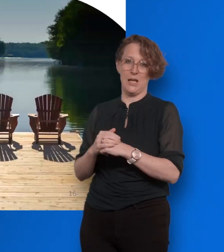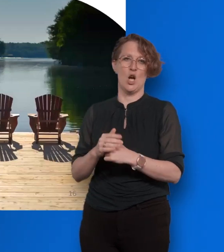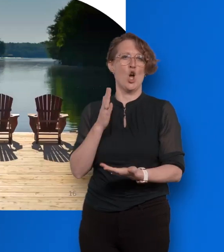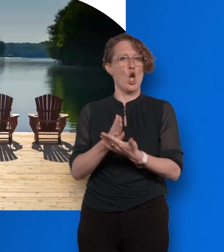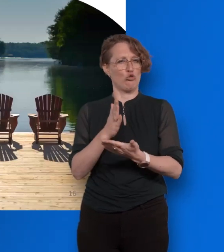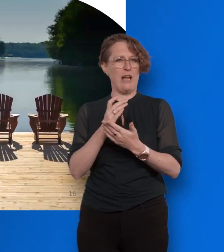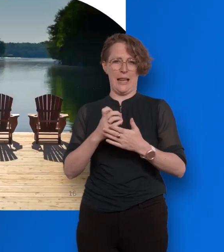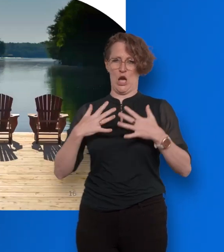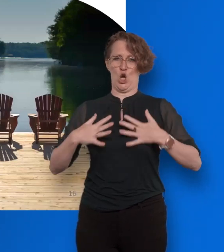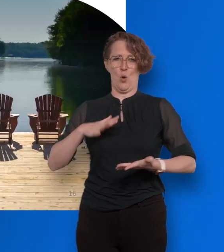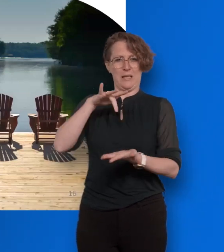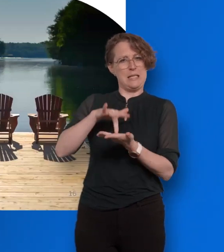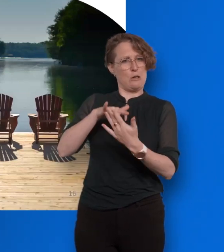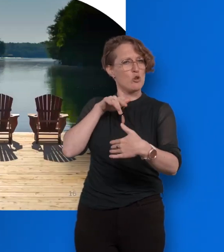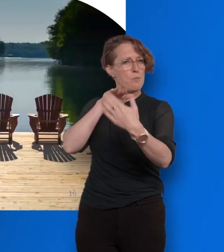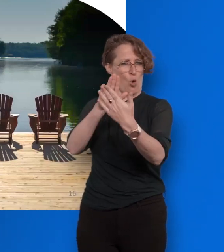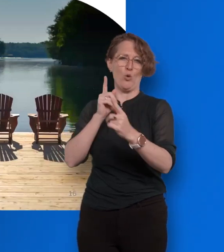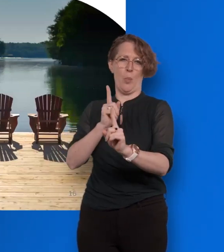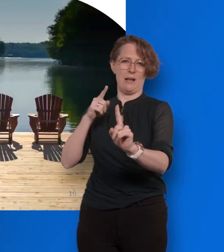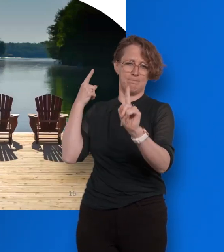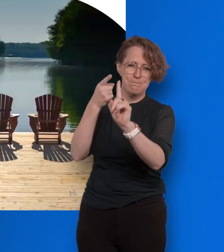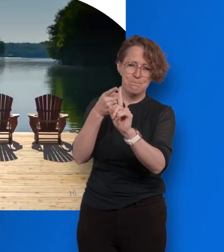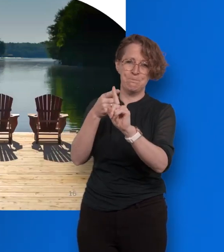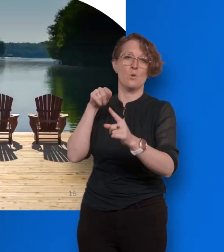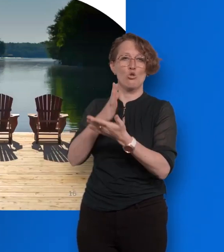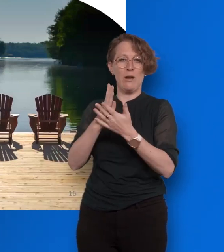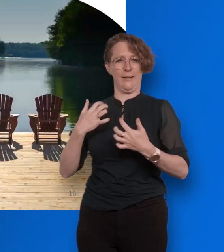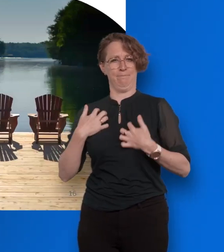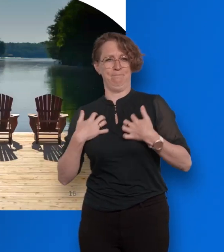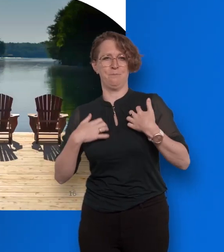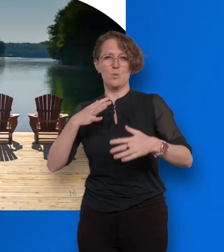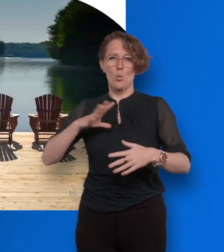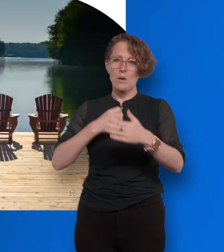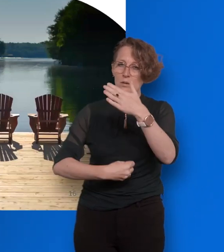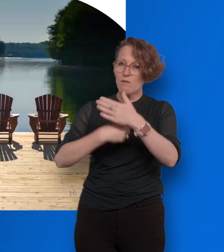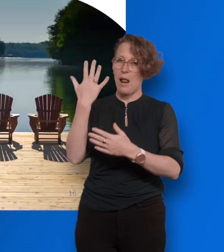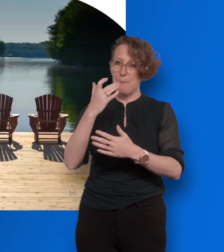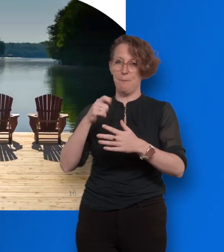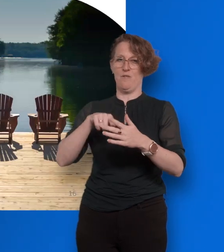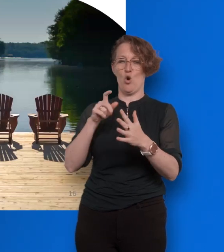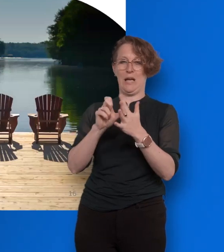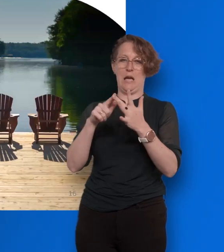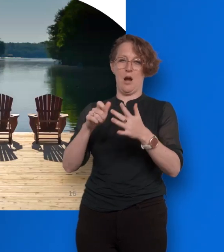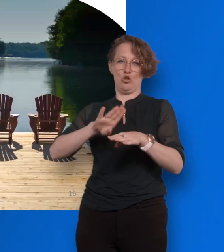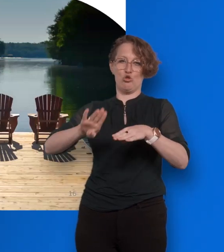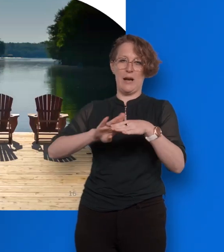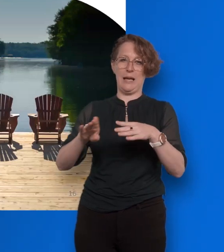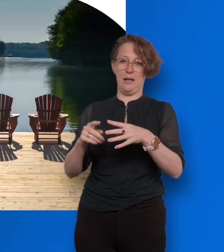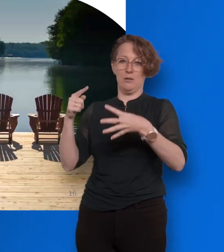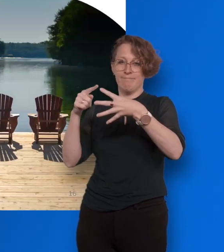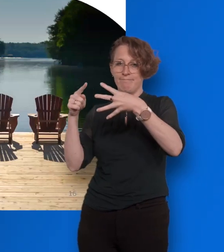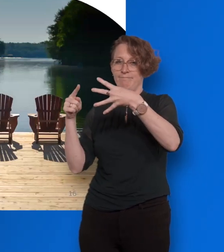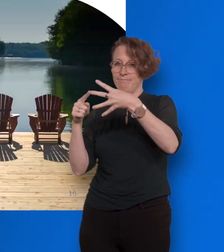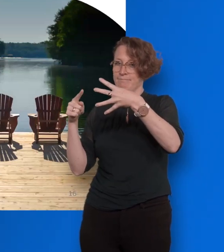summary. So really kind of trying to take a human-centered approach where we're striving to deliver something that's role-specific based on